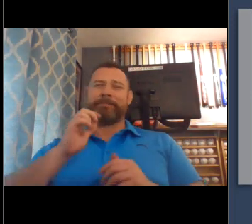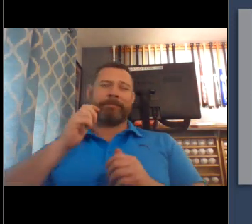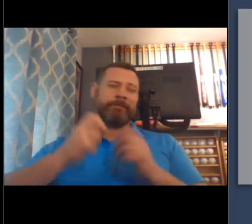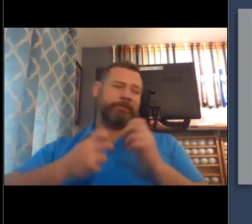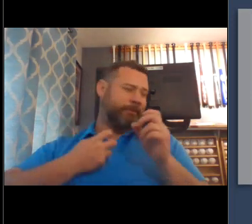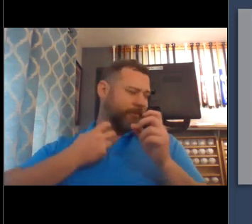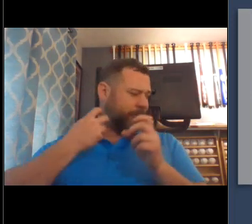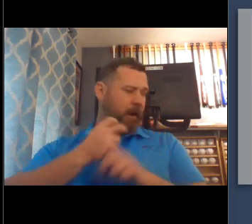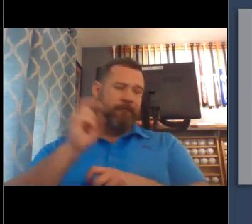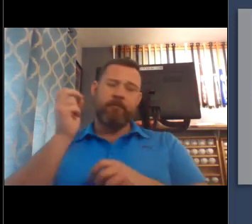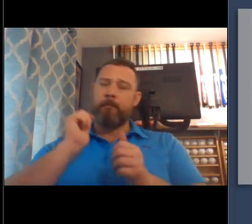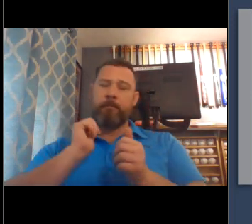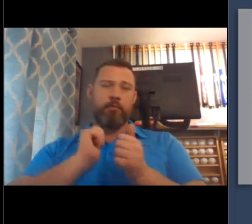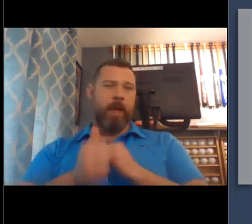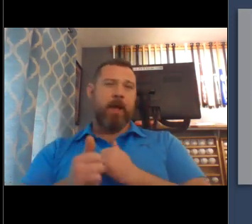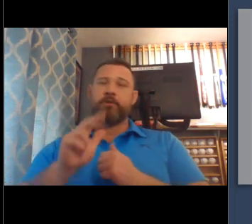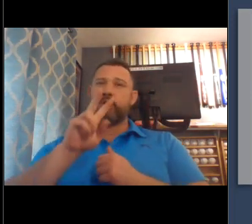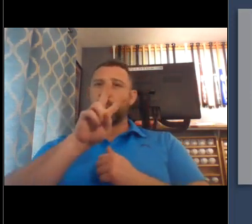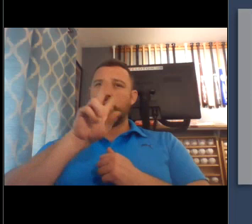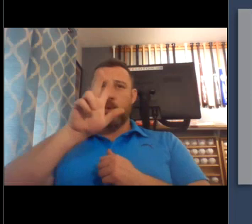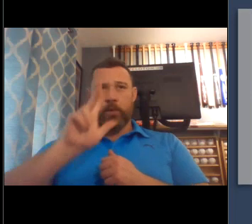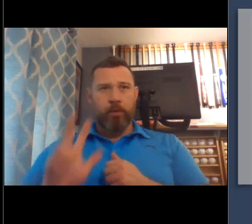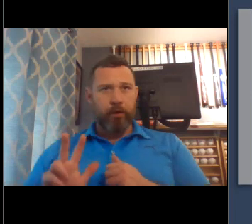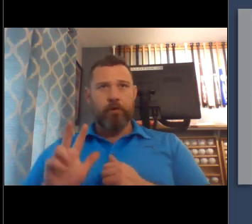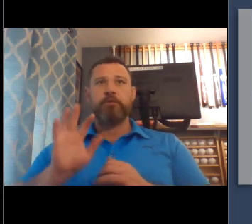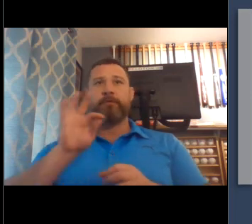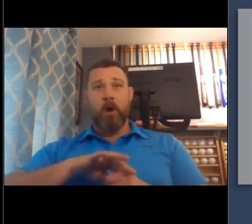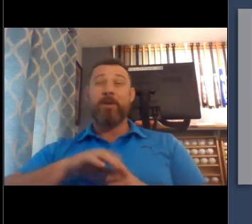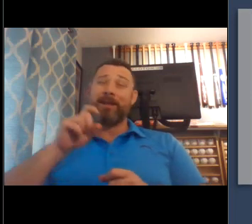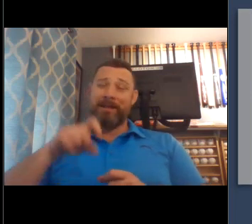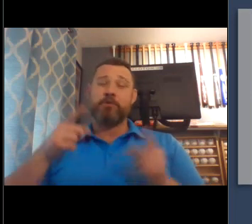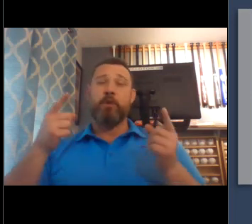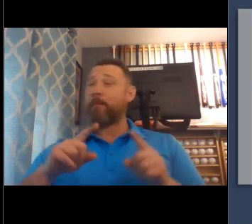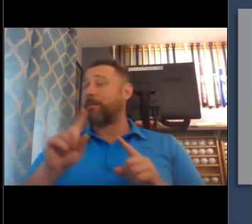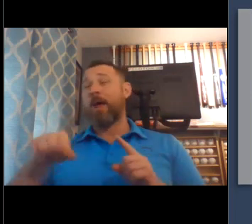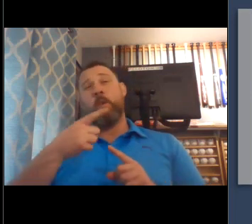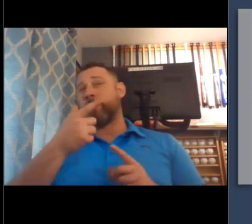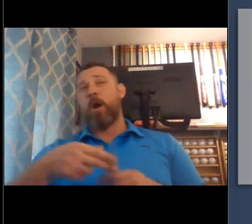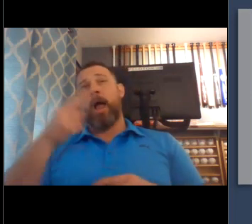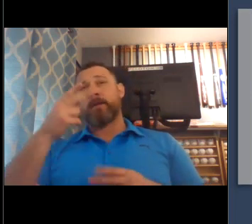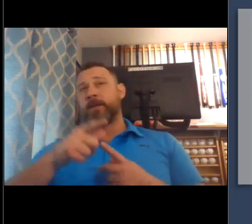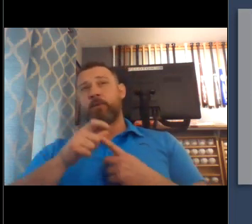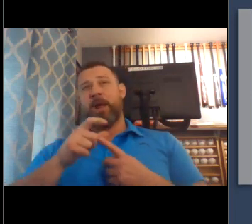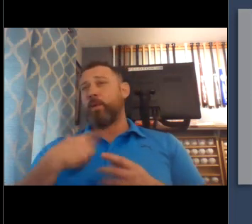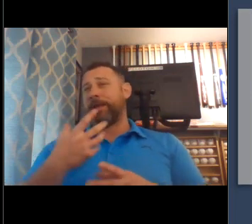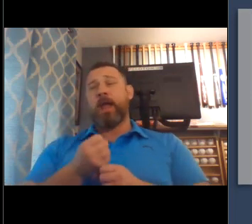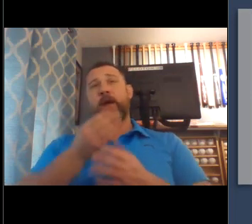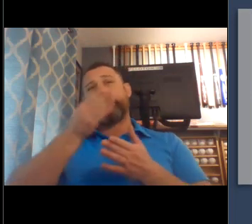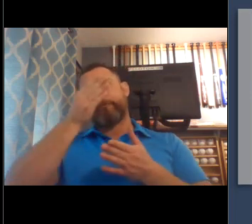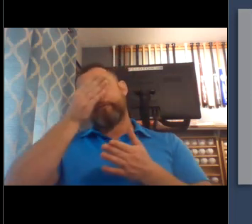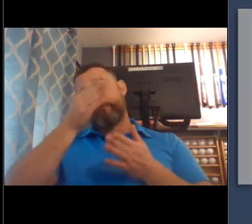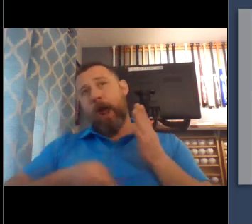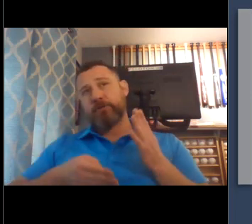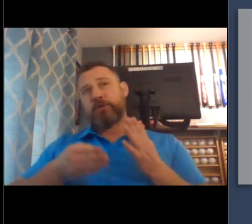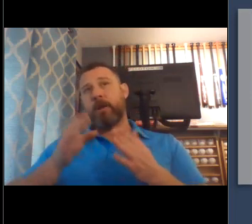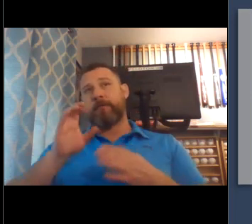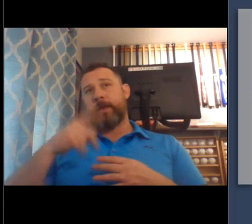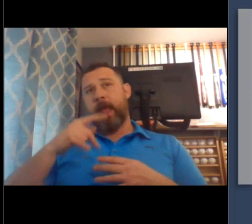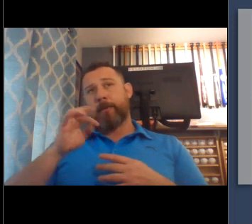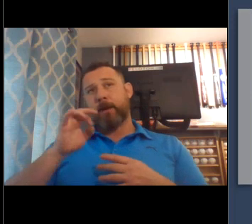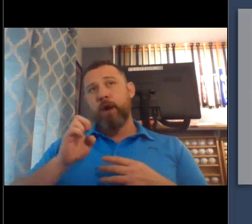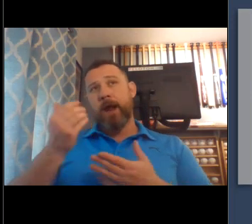vote. But it does need to happen again, and not just for high-speed rail. Again, we get a fraction of the cap and trade revenues.